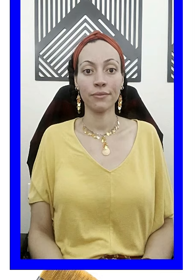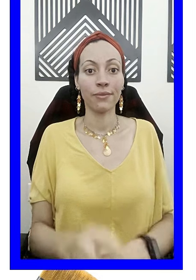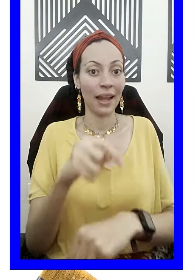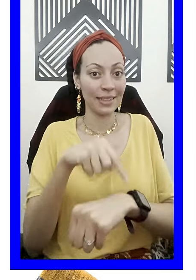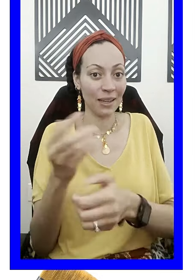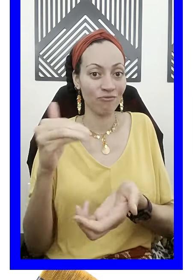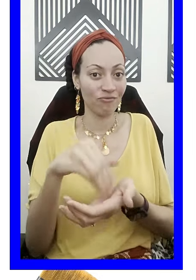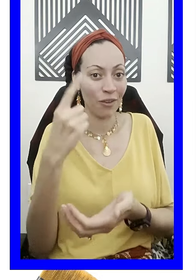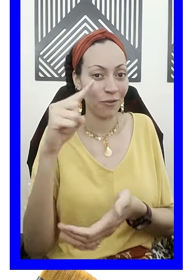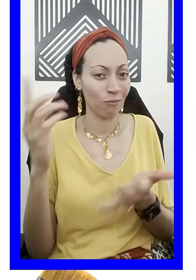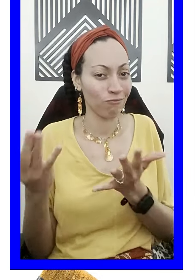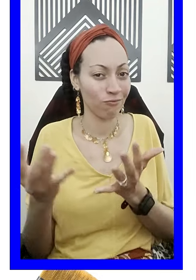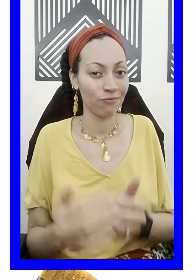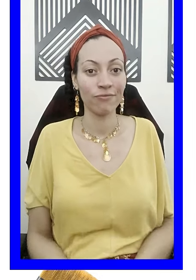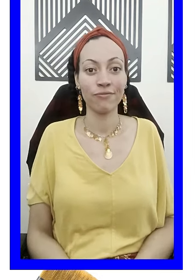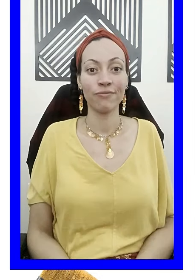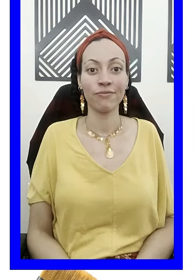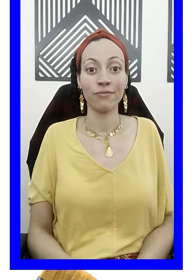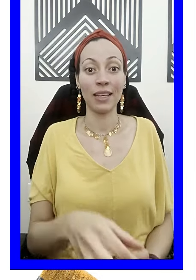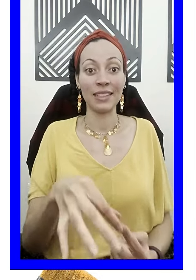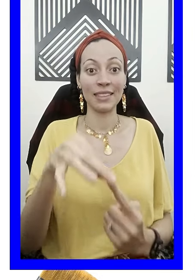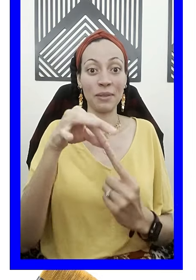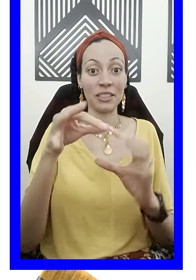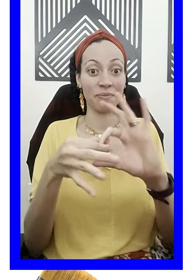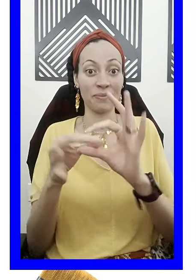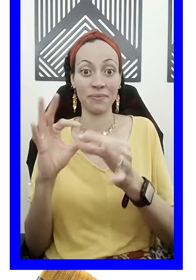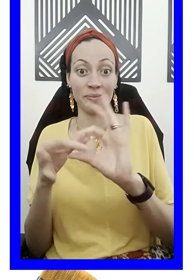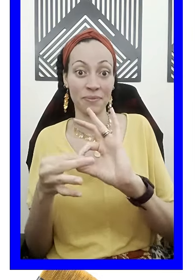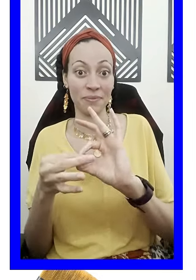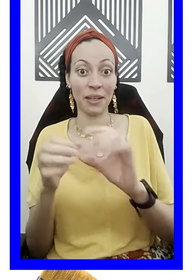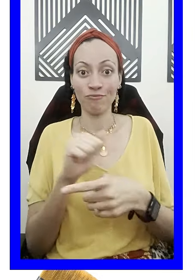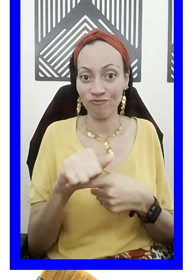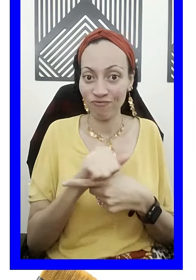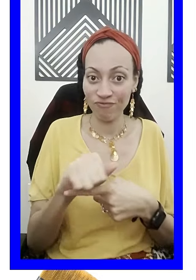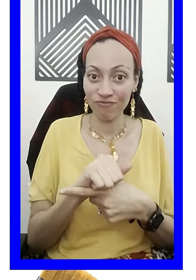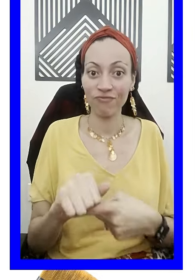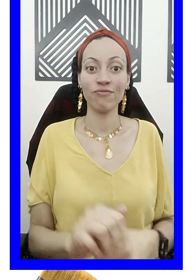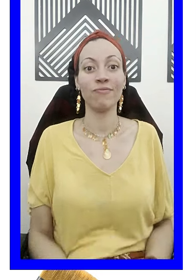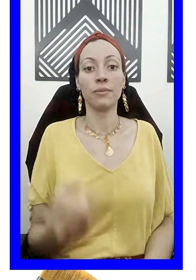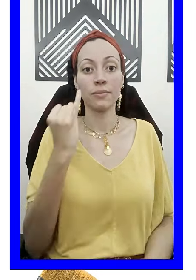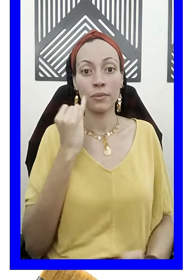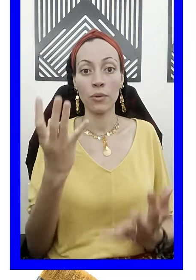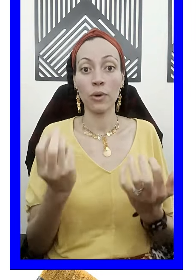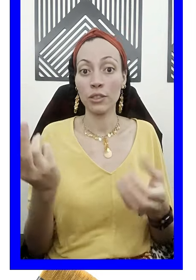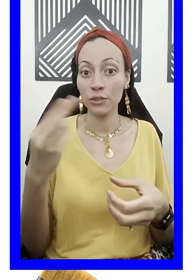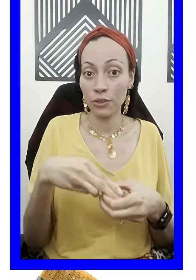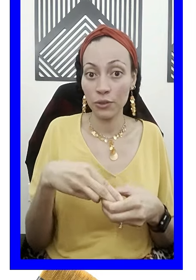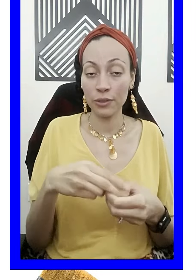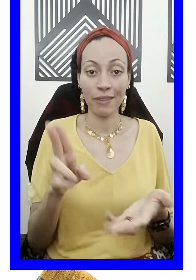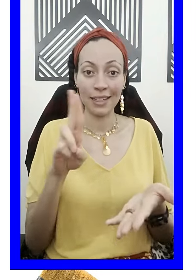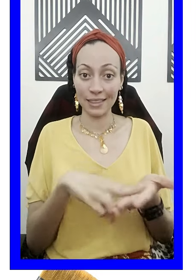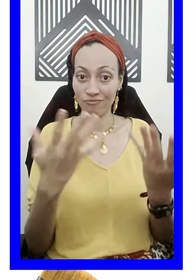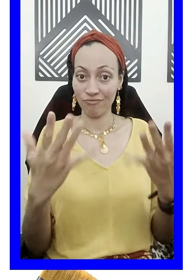It is also that time of year again, everyone. Our special Olympics training is about to start. So if you're interested in participating,